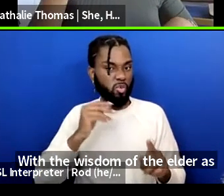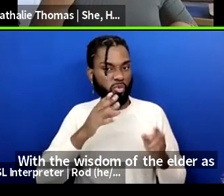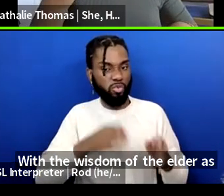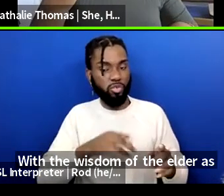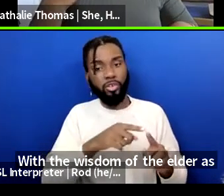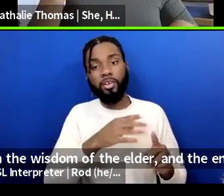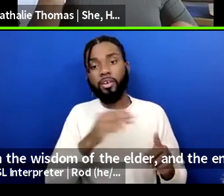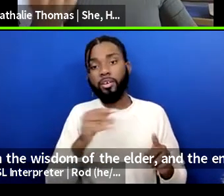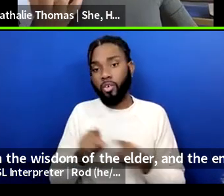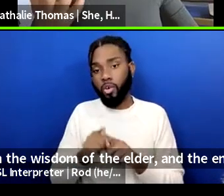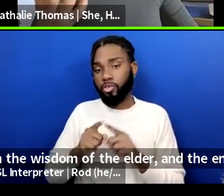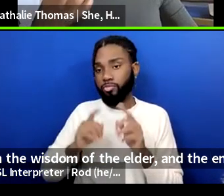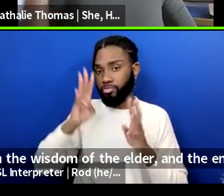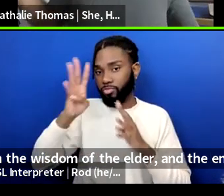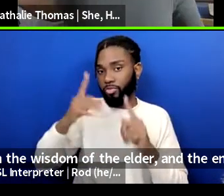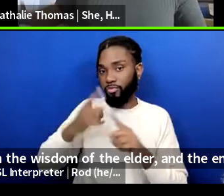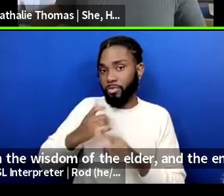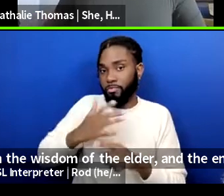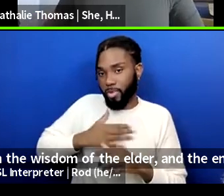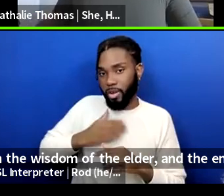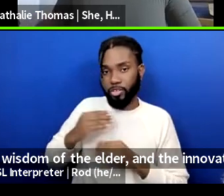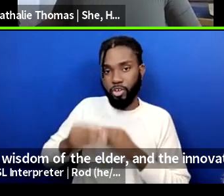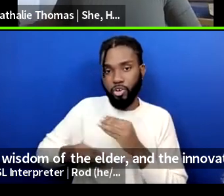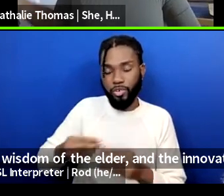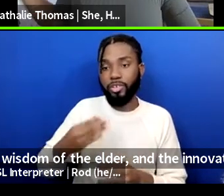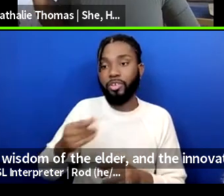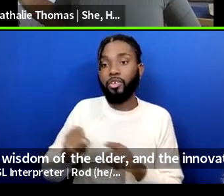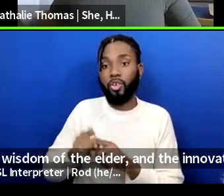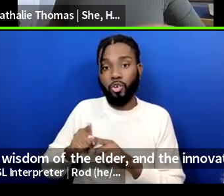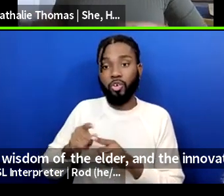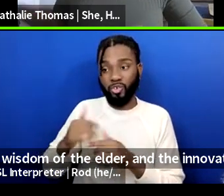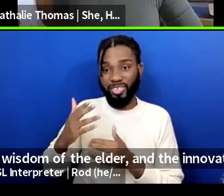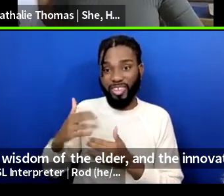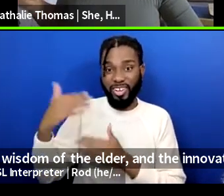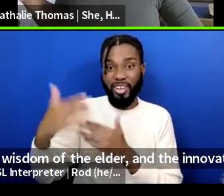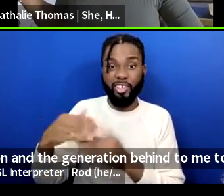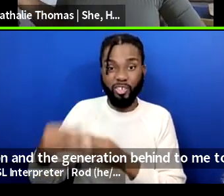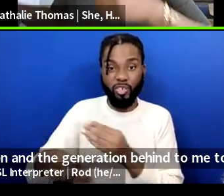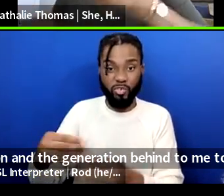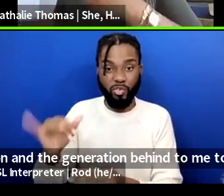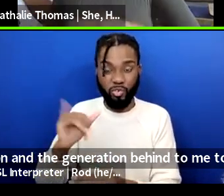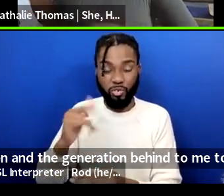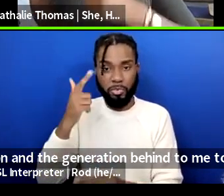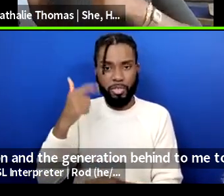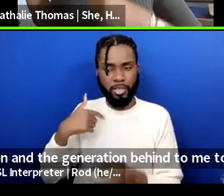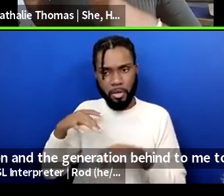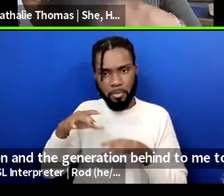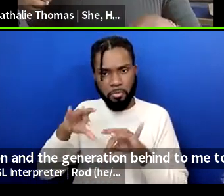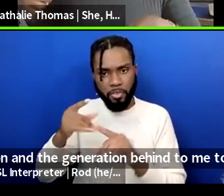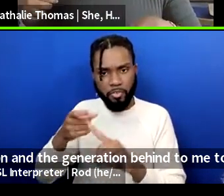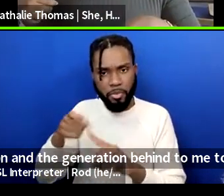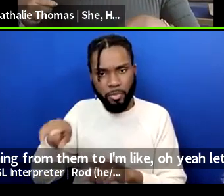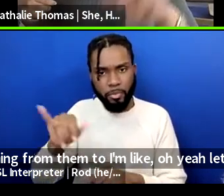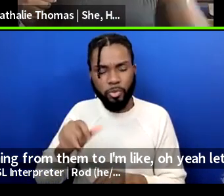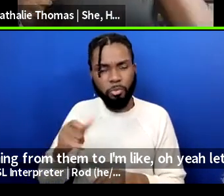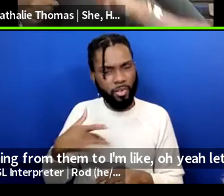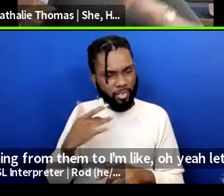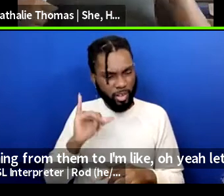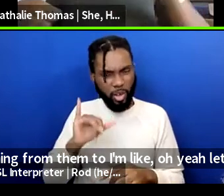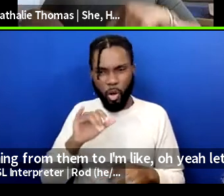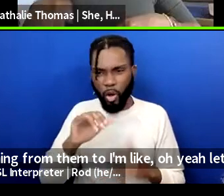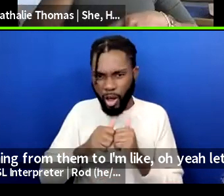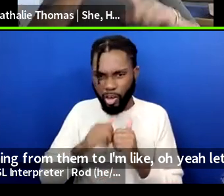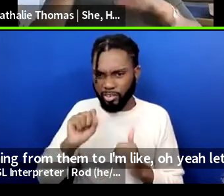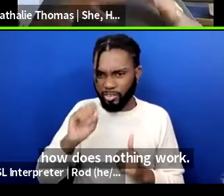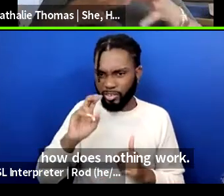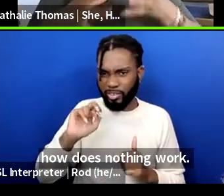the innovation of my generation and the generation behind me too, because I'm learning from them too. I'm like, oh yeah, how does Snap thing work? Yes,